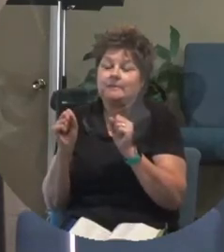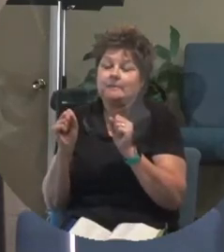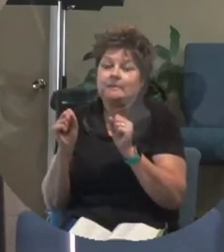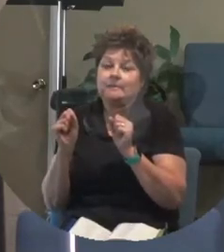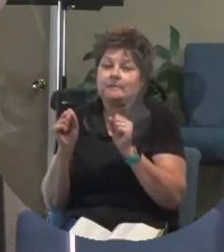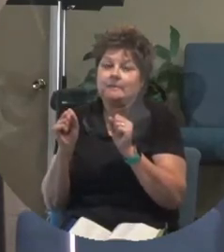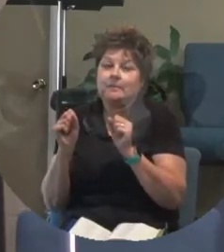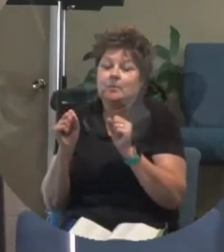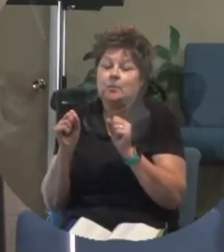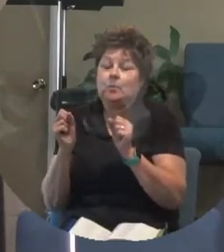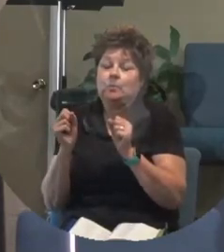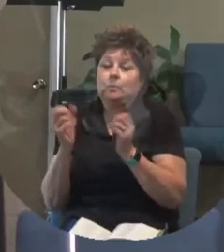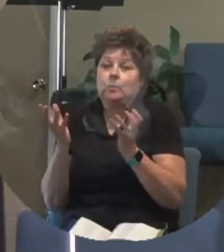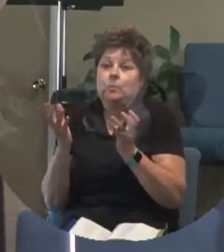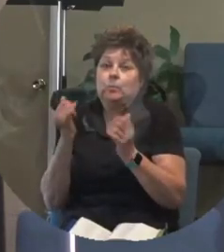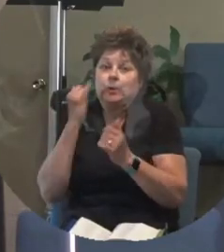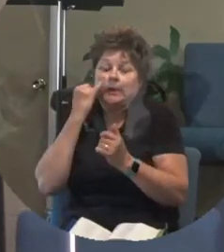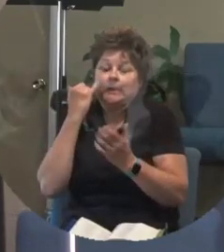I mean,